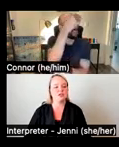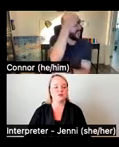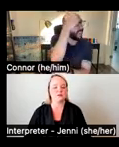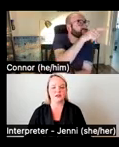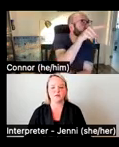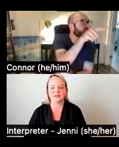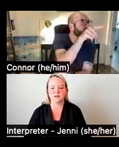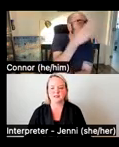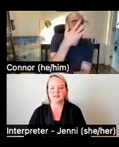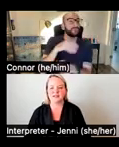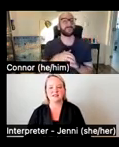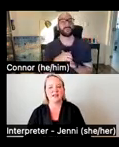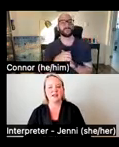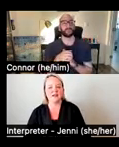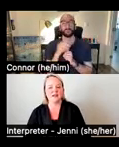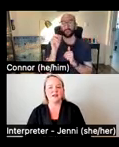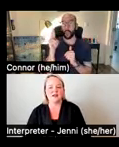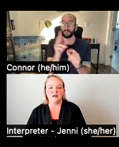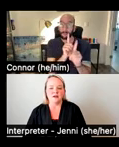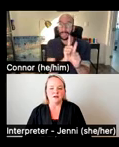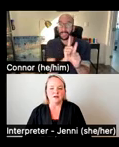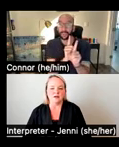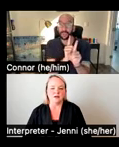others, do you want to find resources?